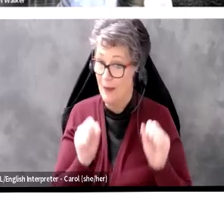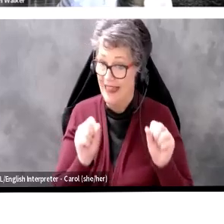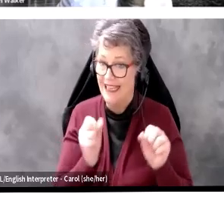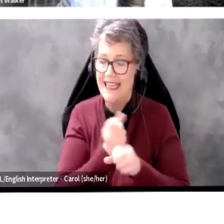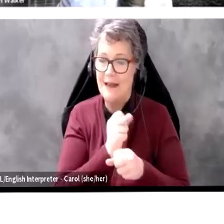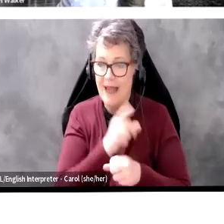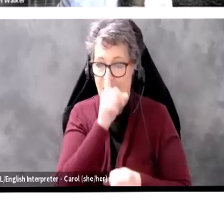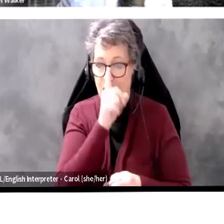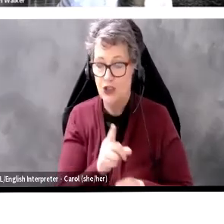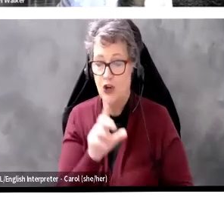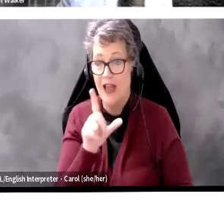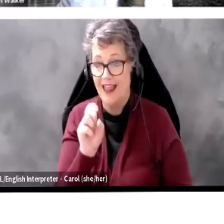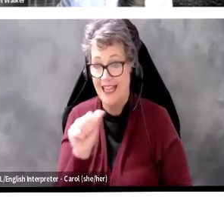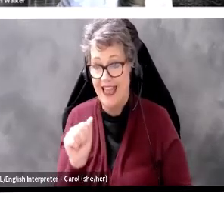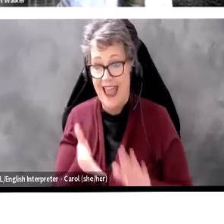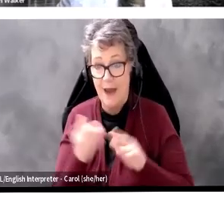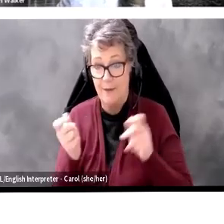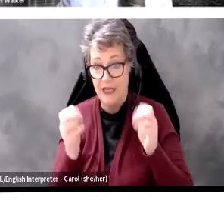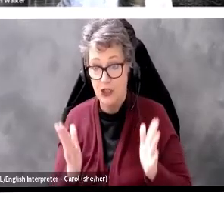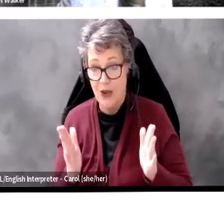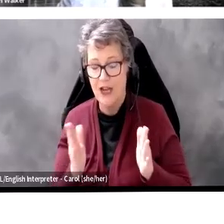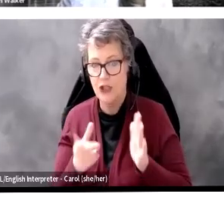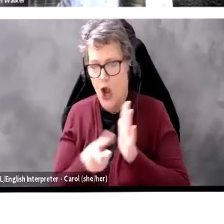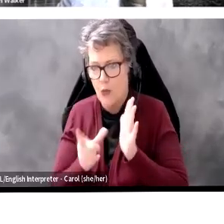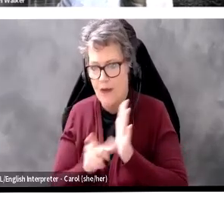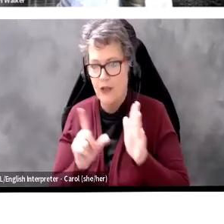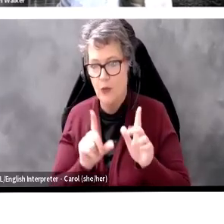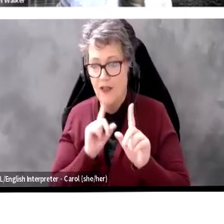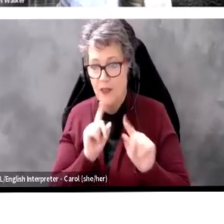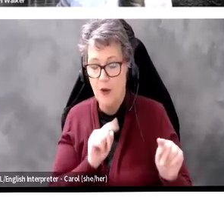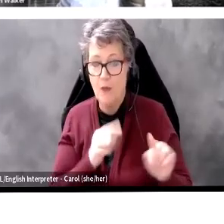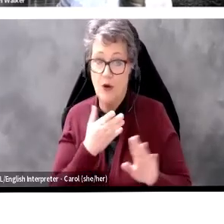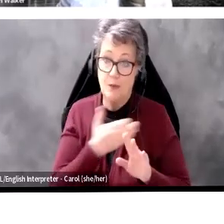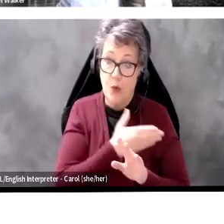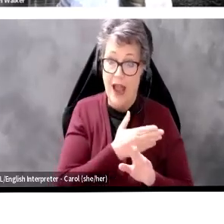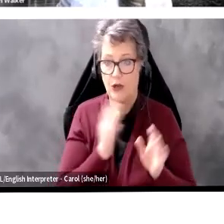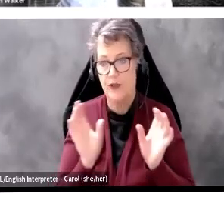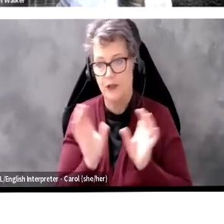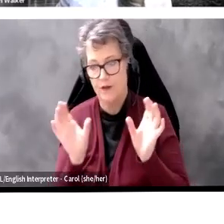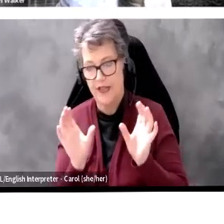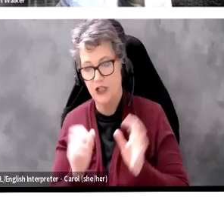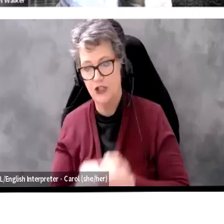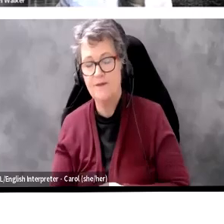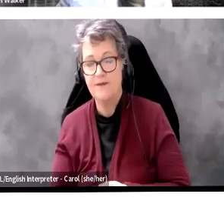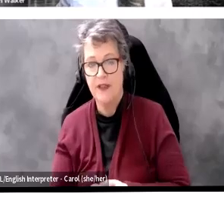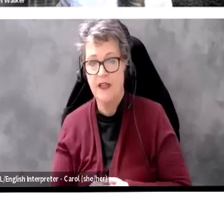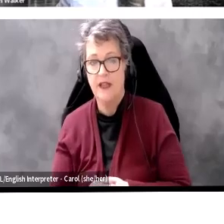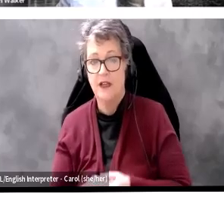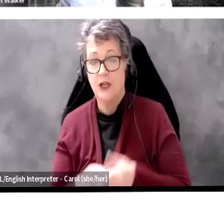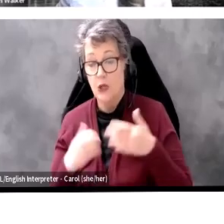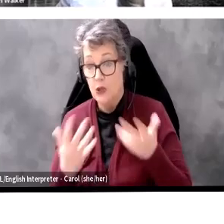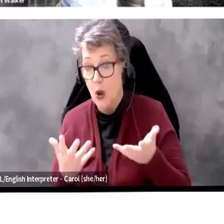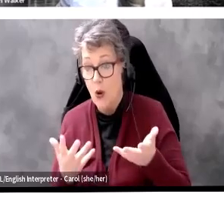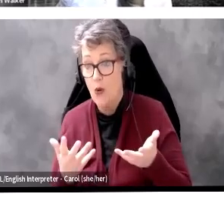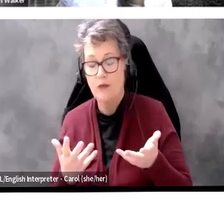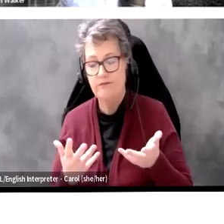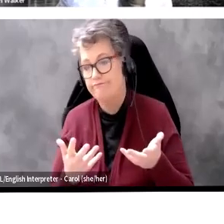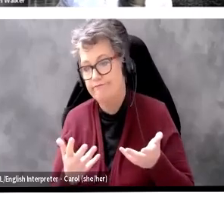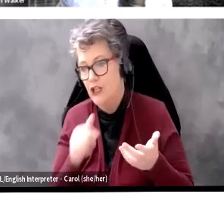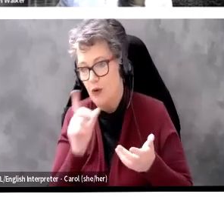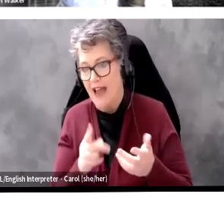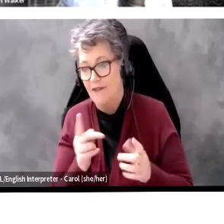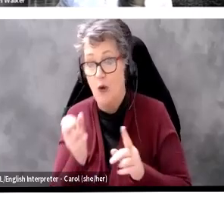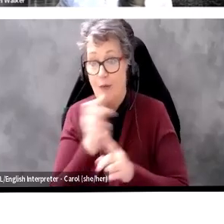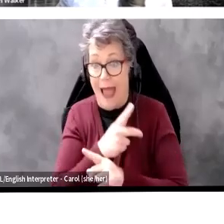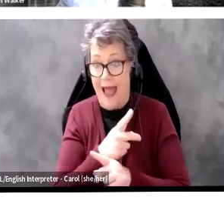make sure that your LEA administrators are reviewing these reports prior to your certification. So therefore, you don't have to go